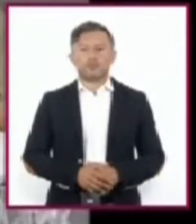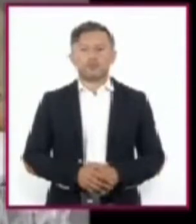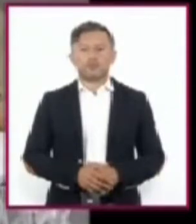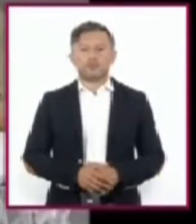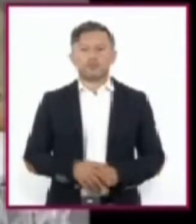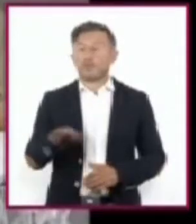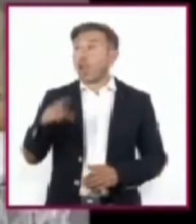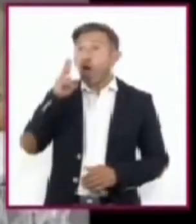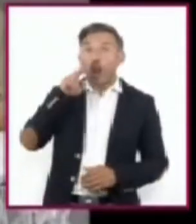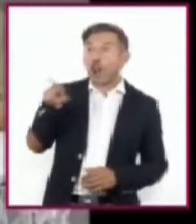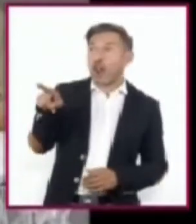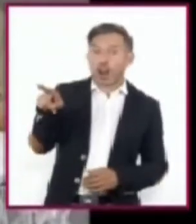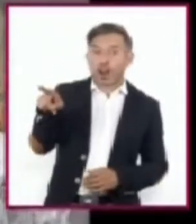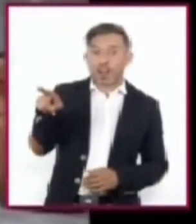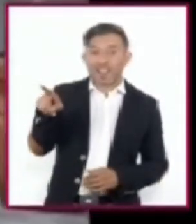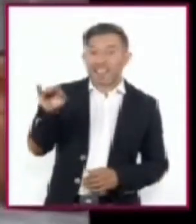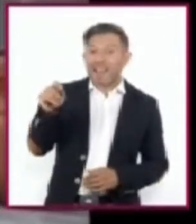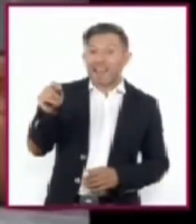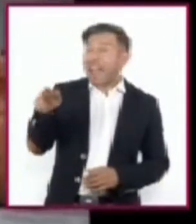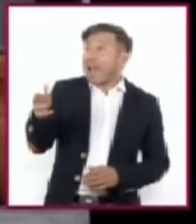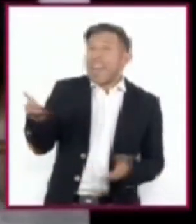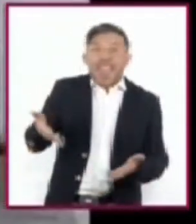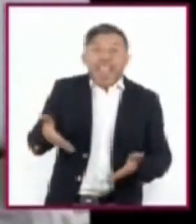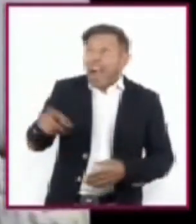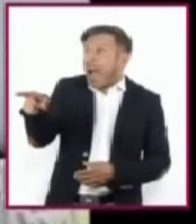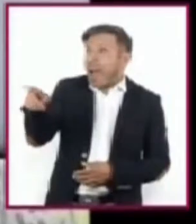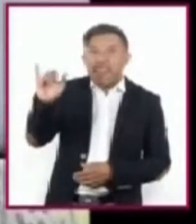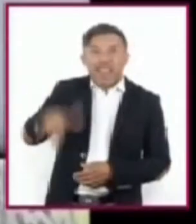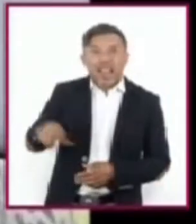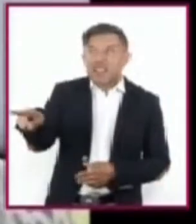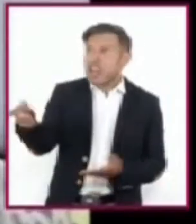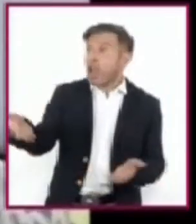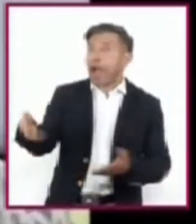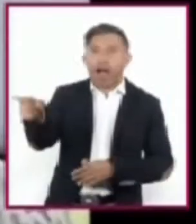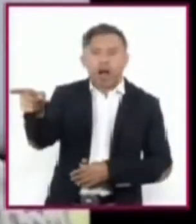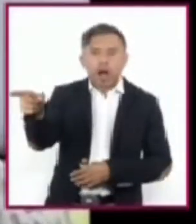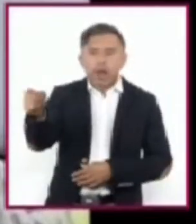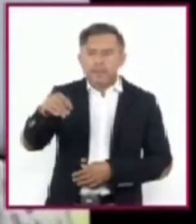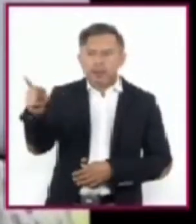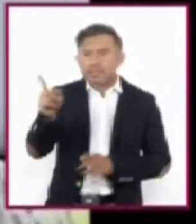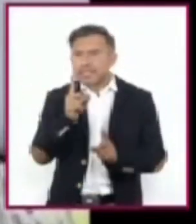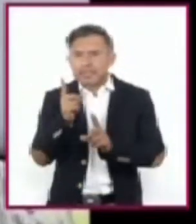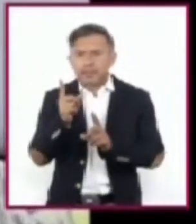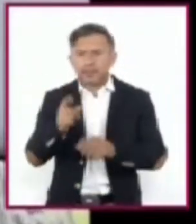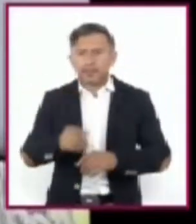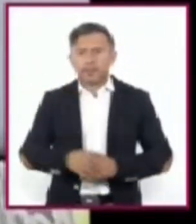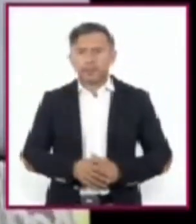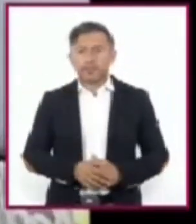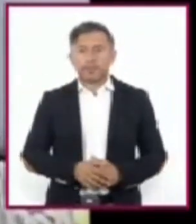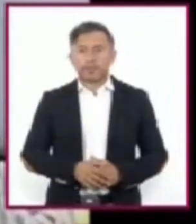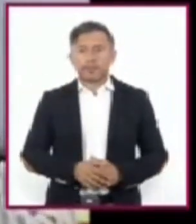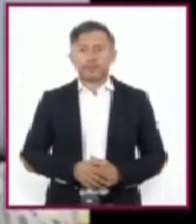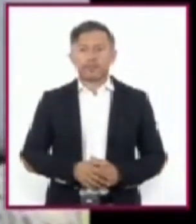No! Ooh. He's here! He's here! Oh. Get up! Get up!